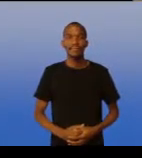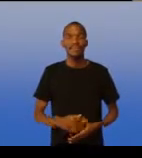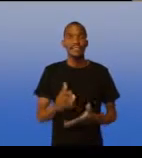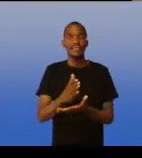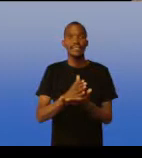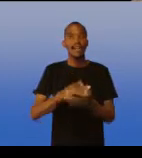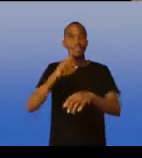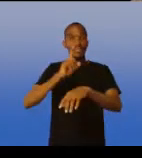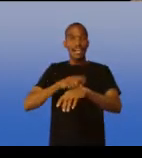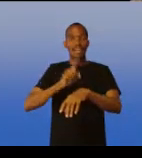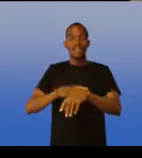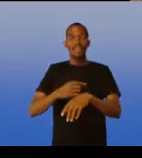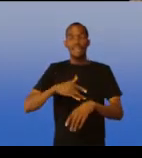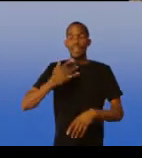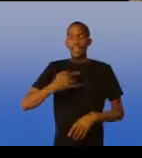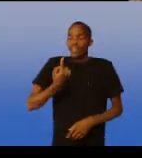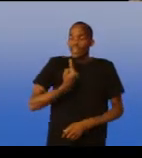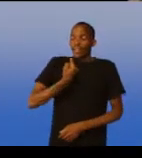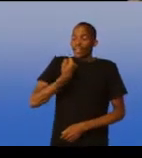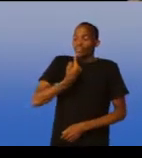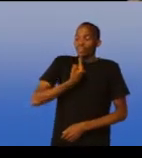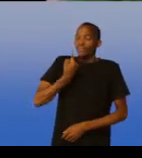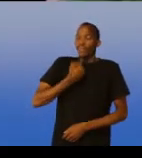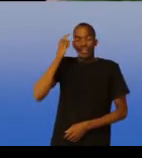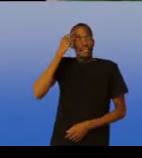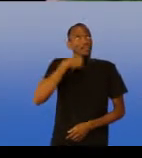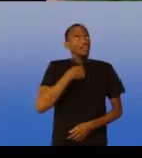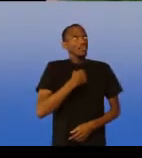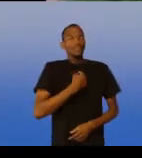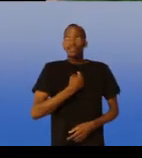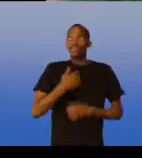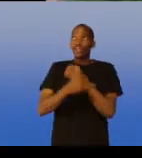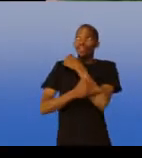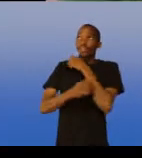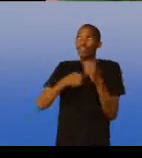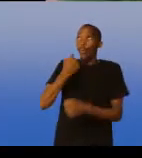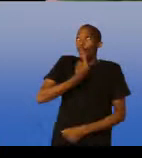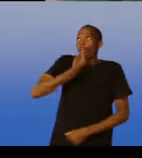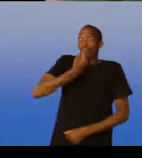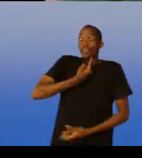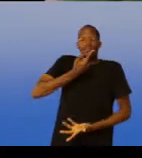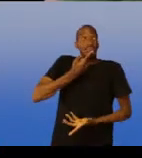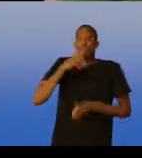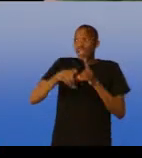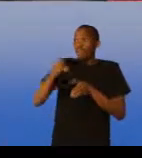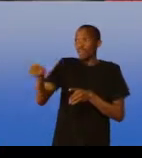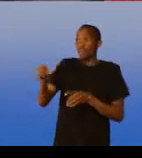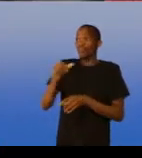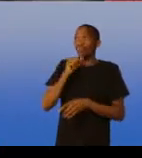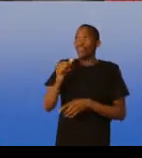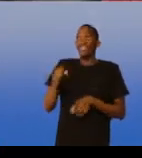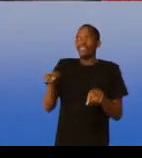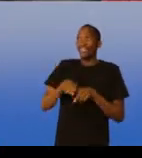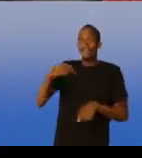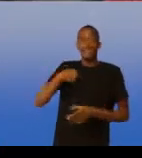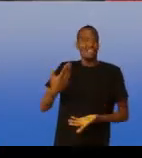Sometimes you feel like you are alone. You feel like it's only you and you from that small country and there's nobody else who is facing whatever you're facing. Or